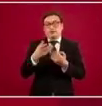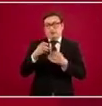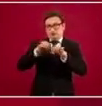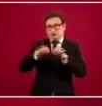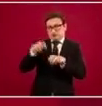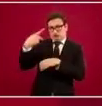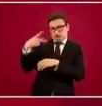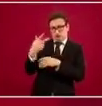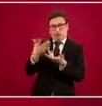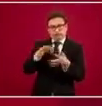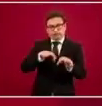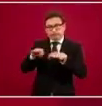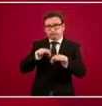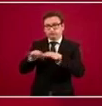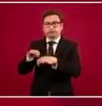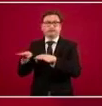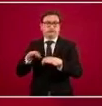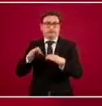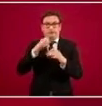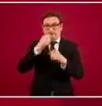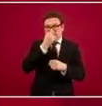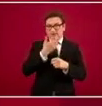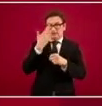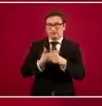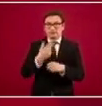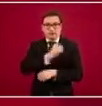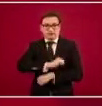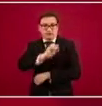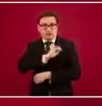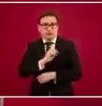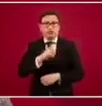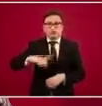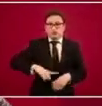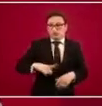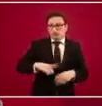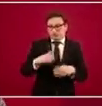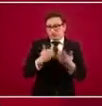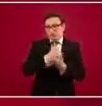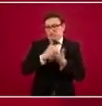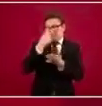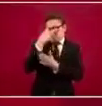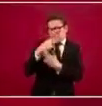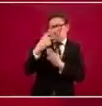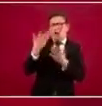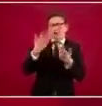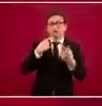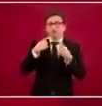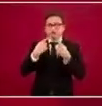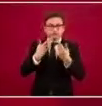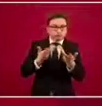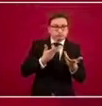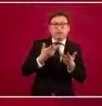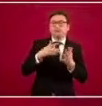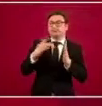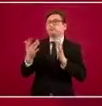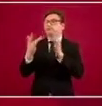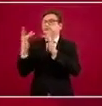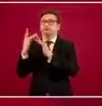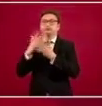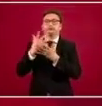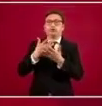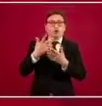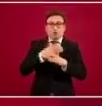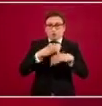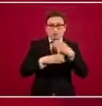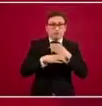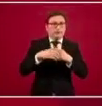thank you to the Secretary of Foreign Affairs and to his great team for their collaboration and their work